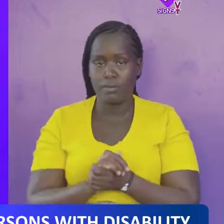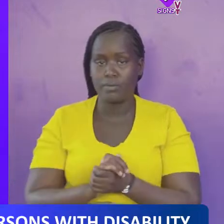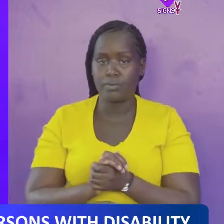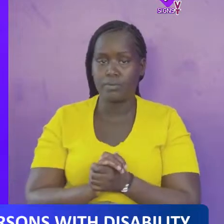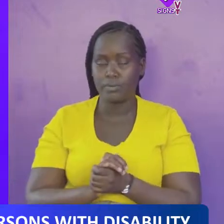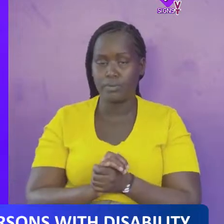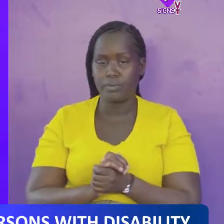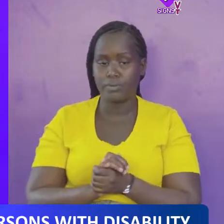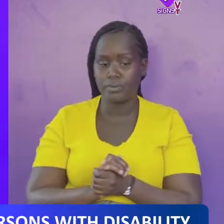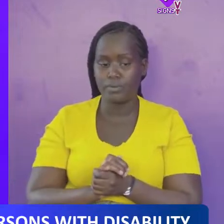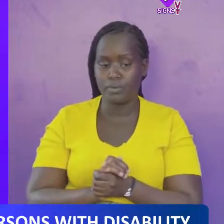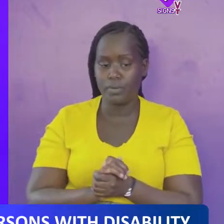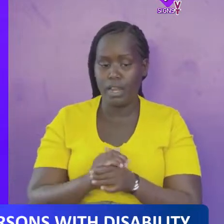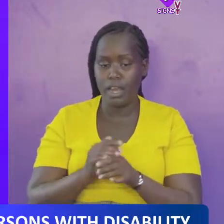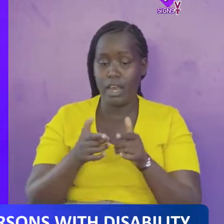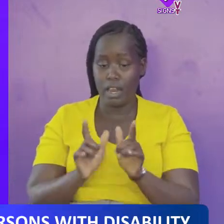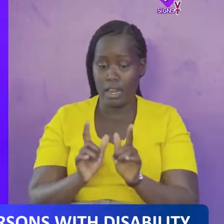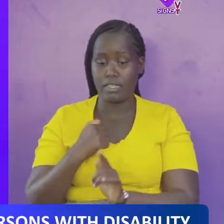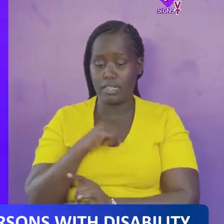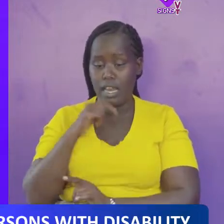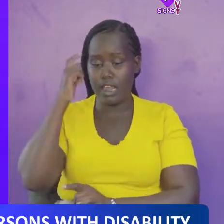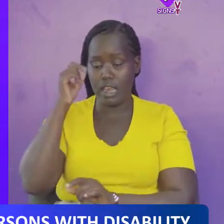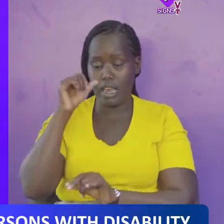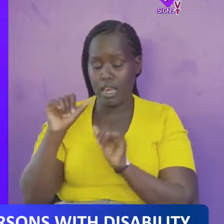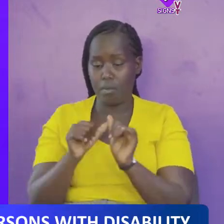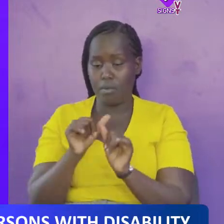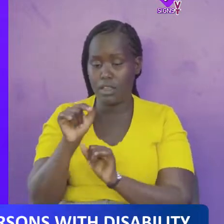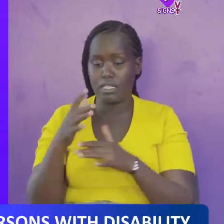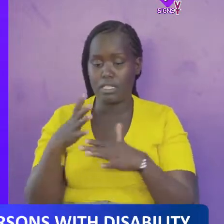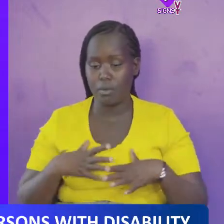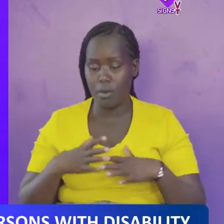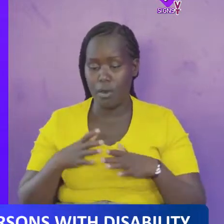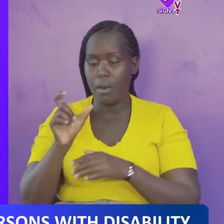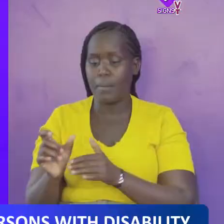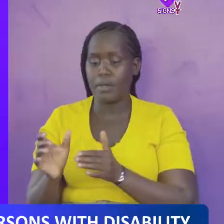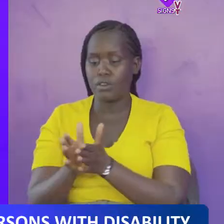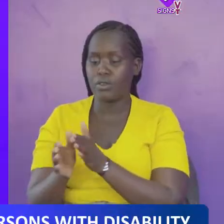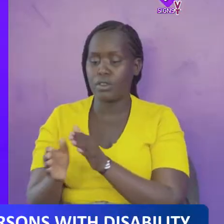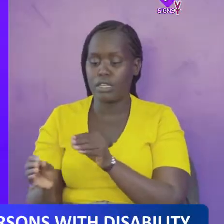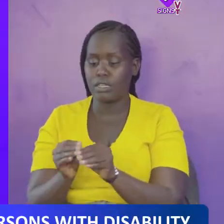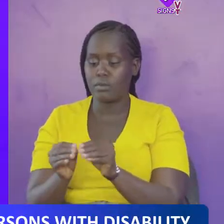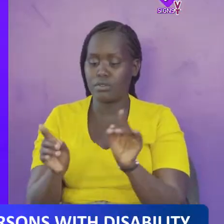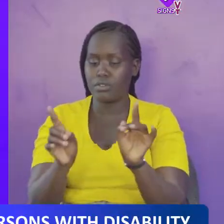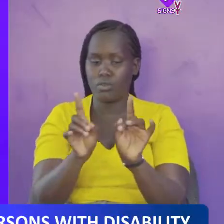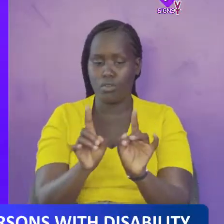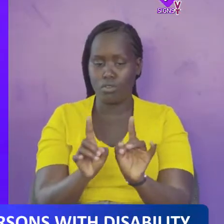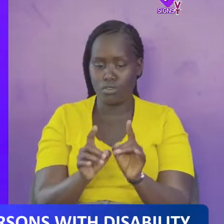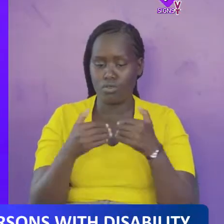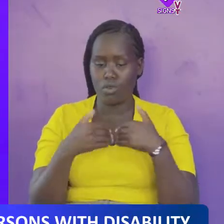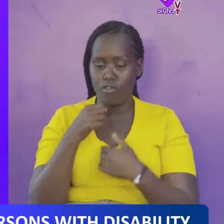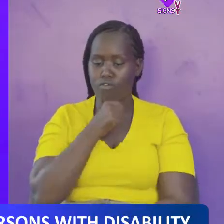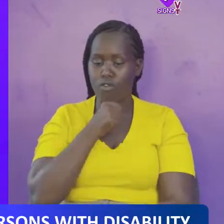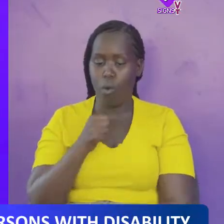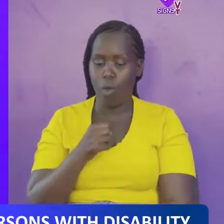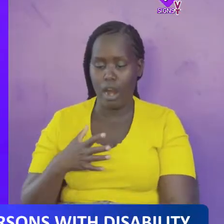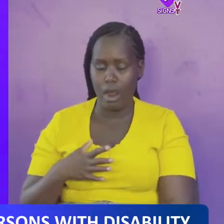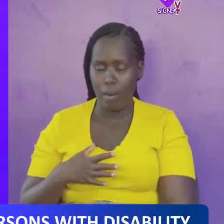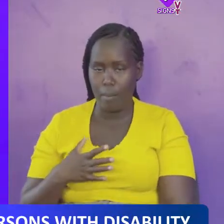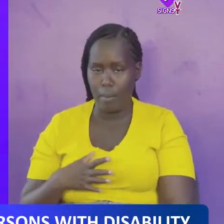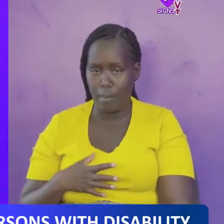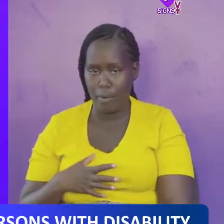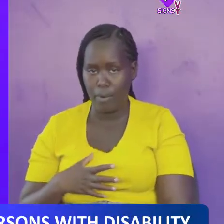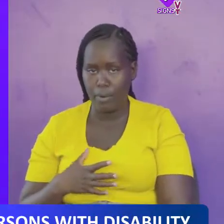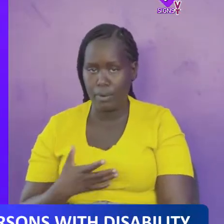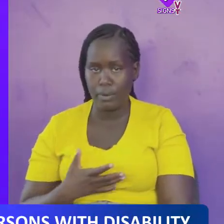of those people, persons with disabilities. We also have old people whom people seem